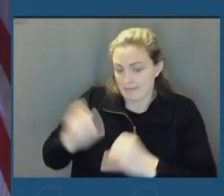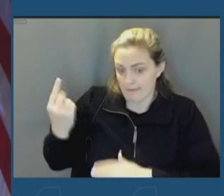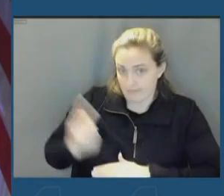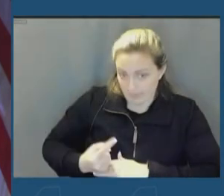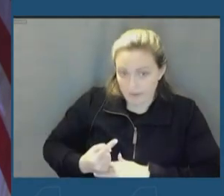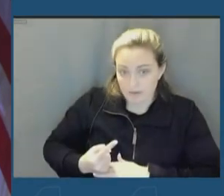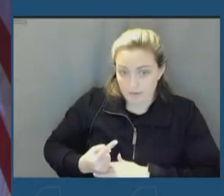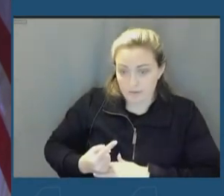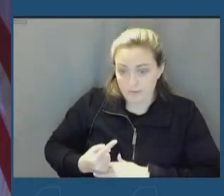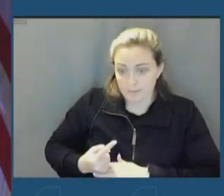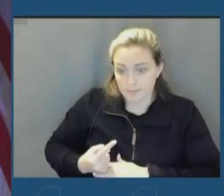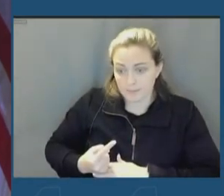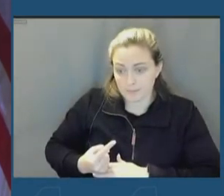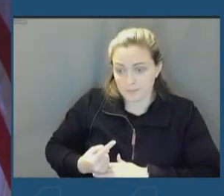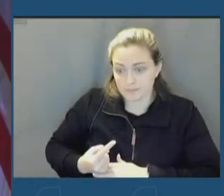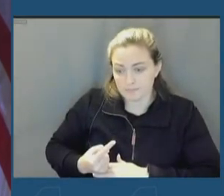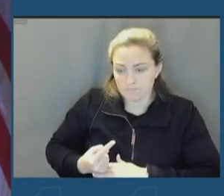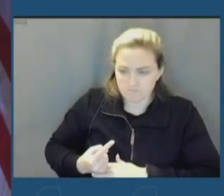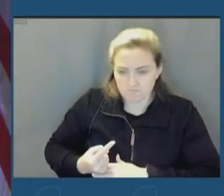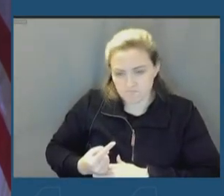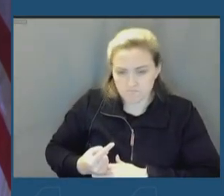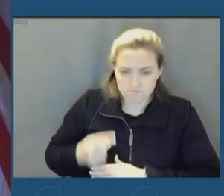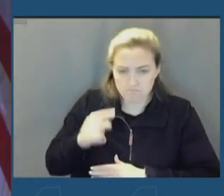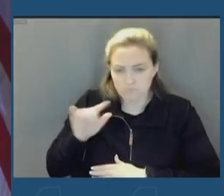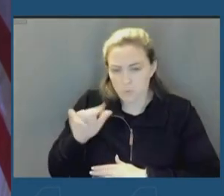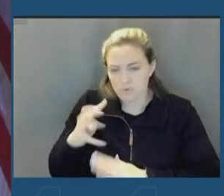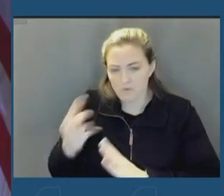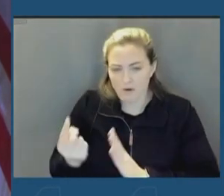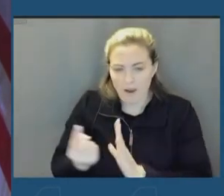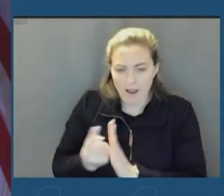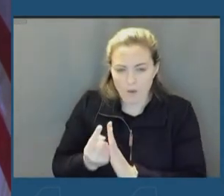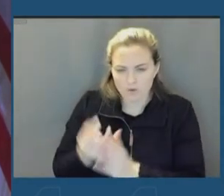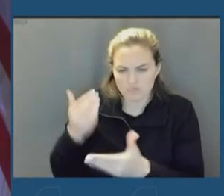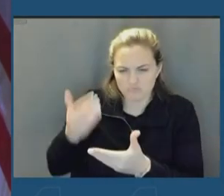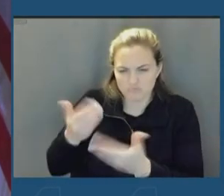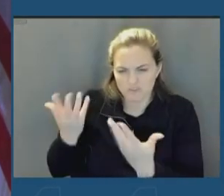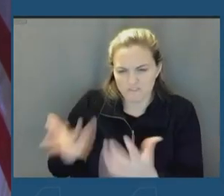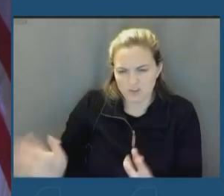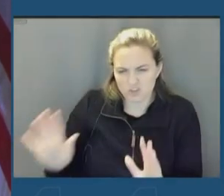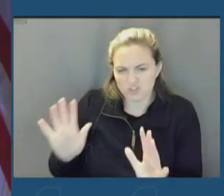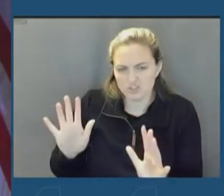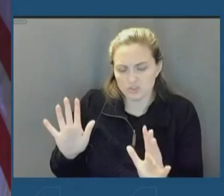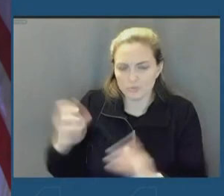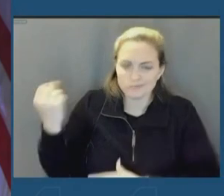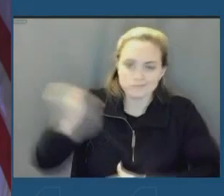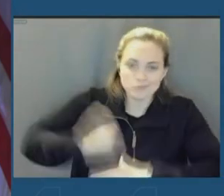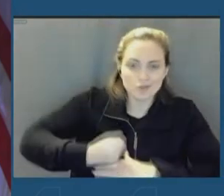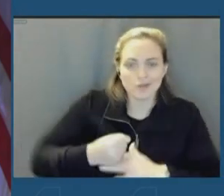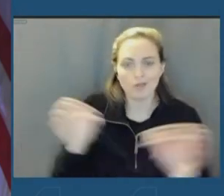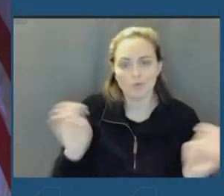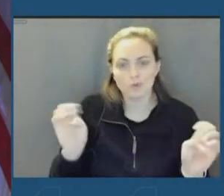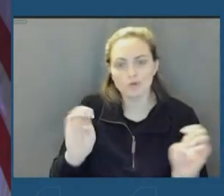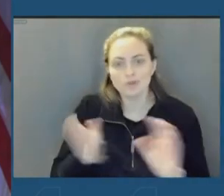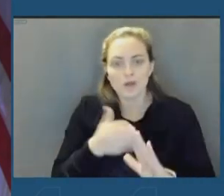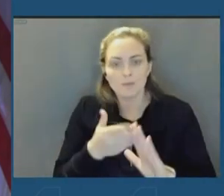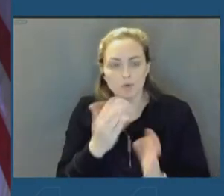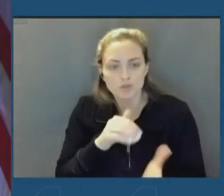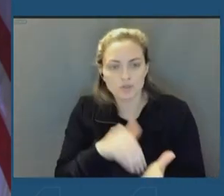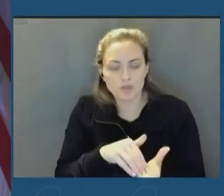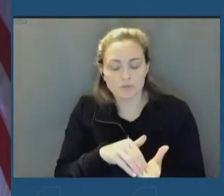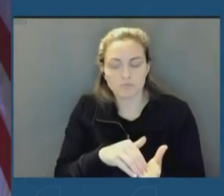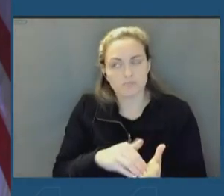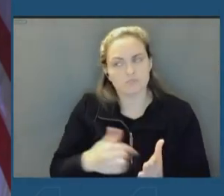were about 24 hours from finishing up the storm, we shut down the Emergency Operations Center, and I had an